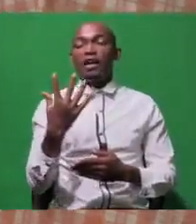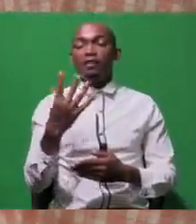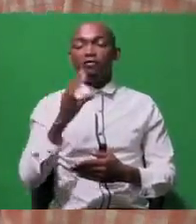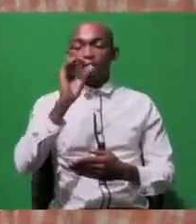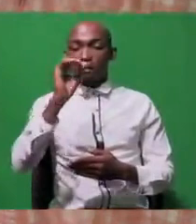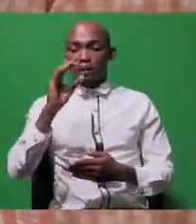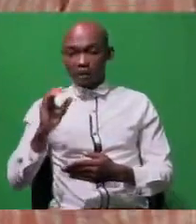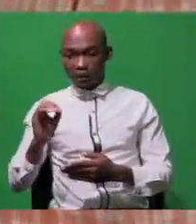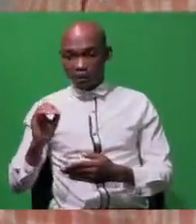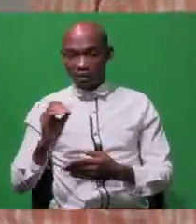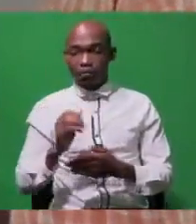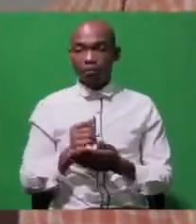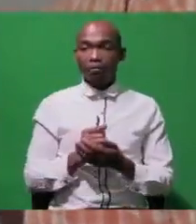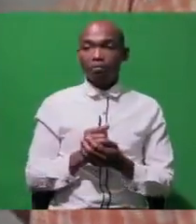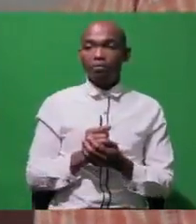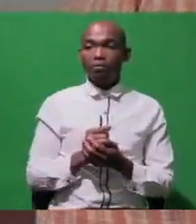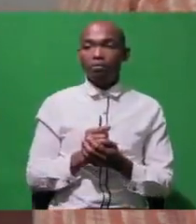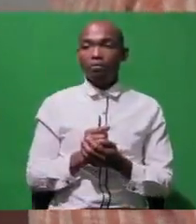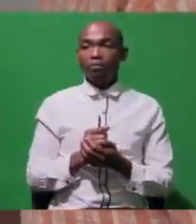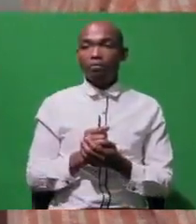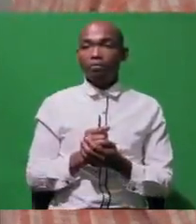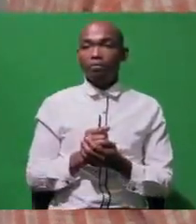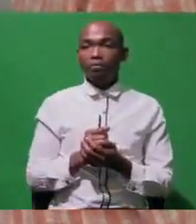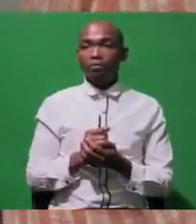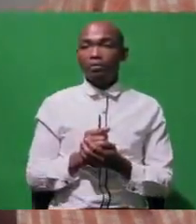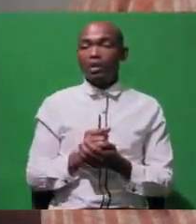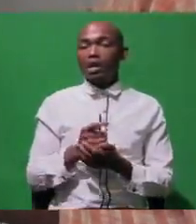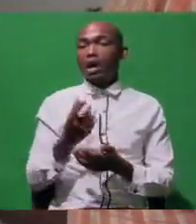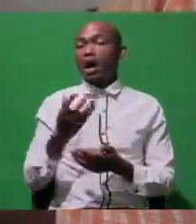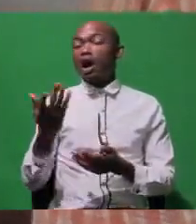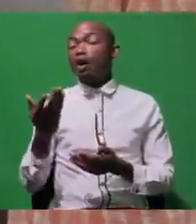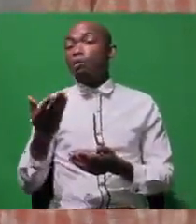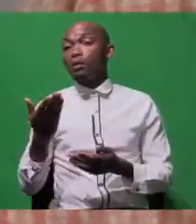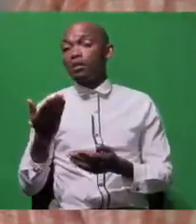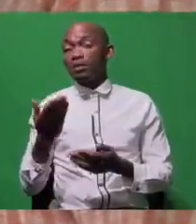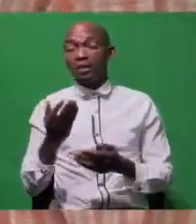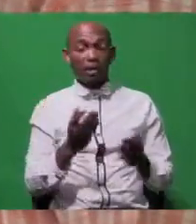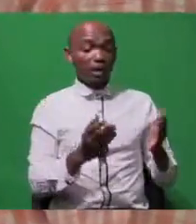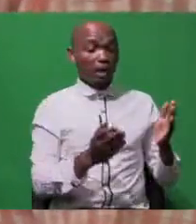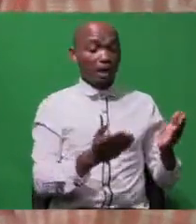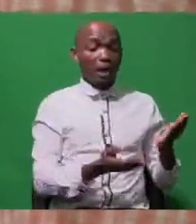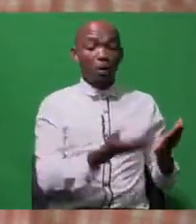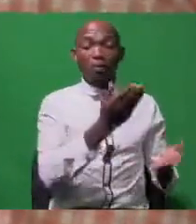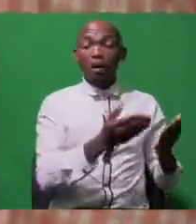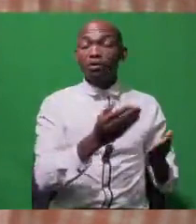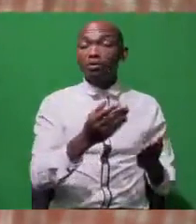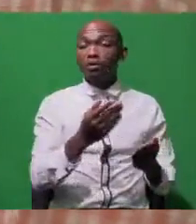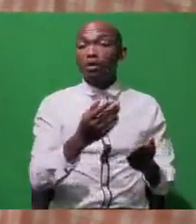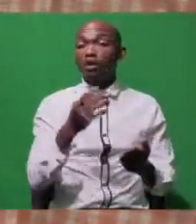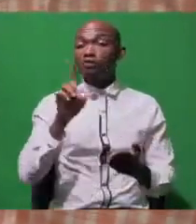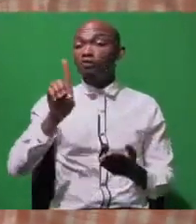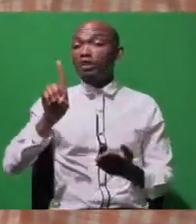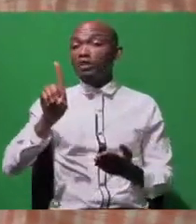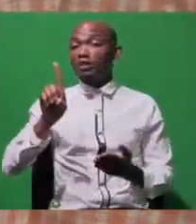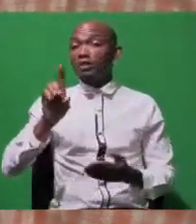5%. How much the amount of discount? 4